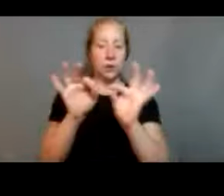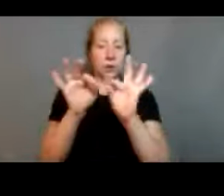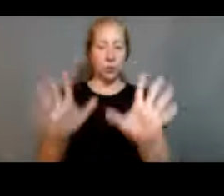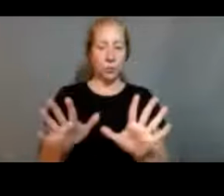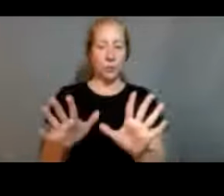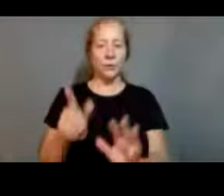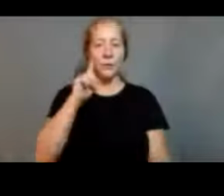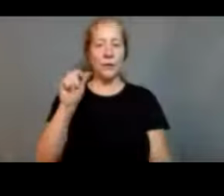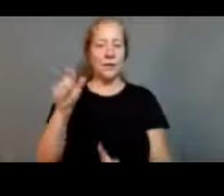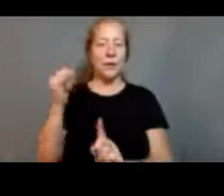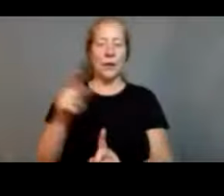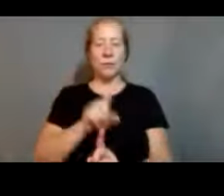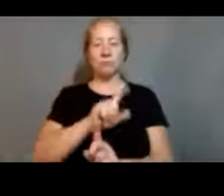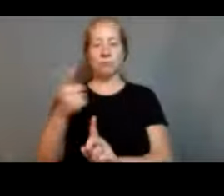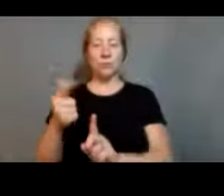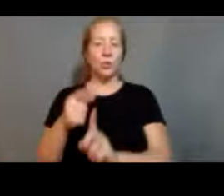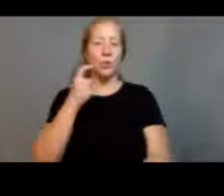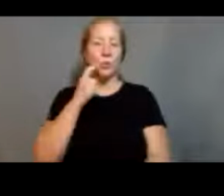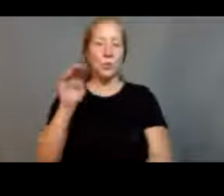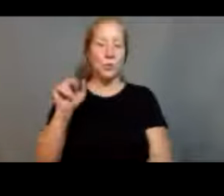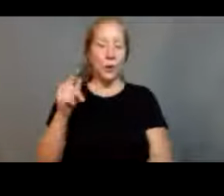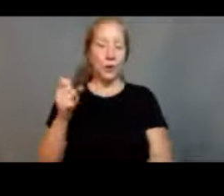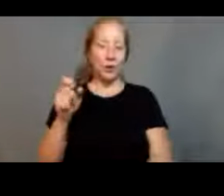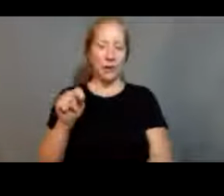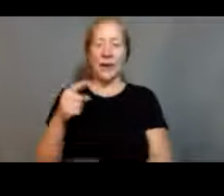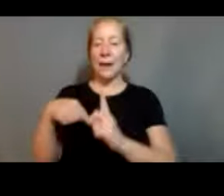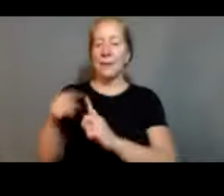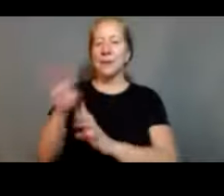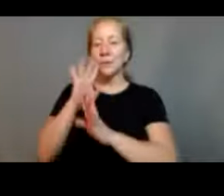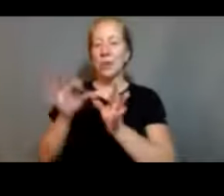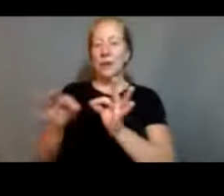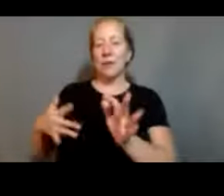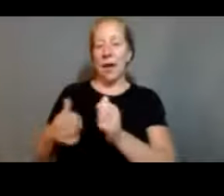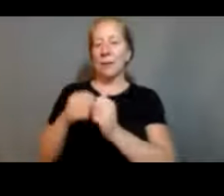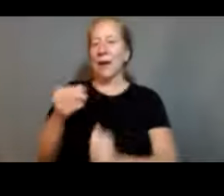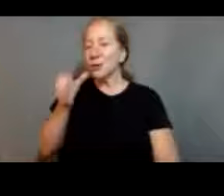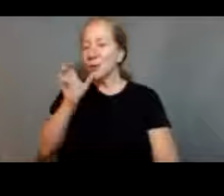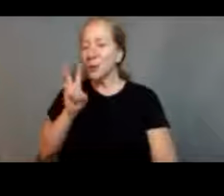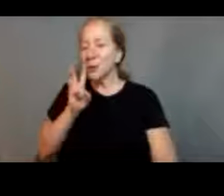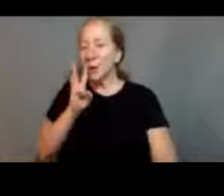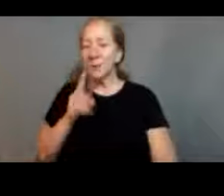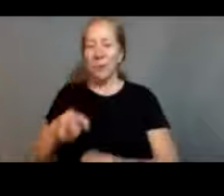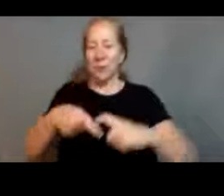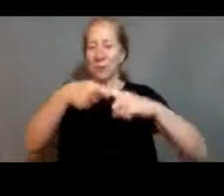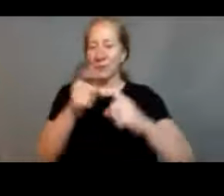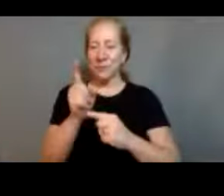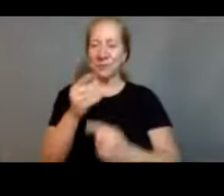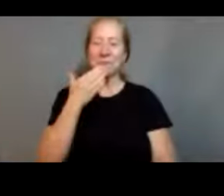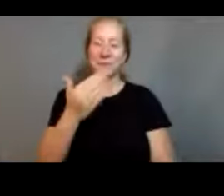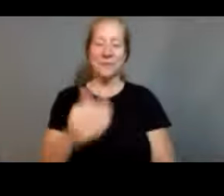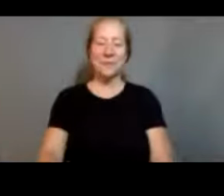the ASL, and it gives us a break to let our interpreters get a drink of water. And thank you.